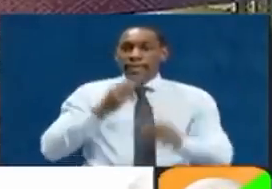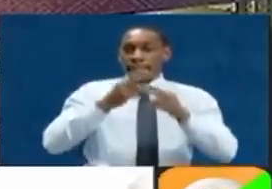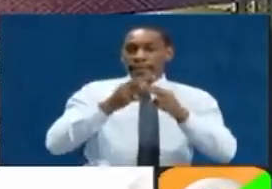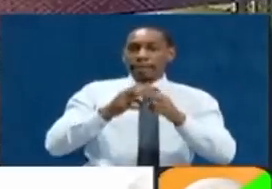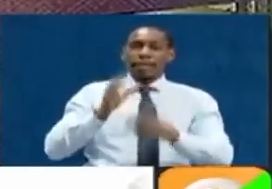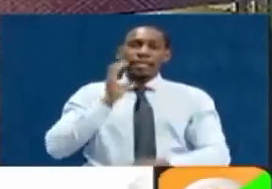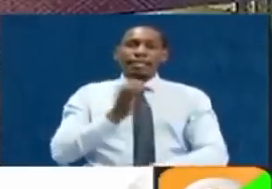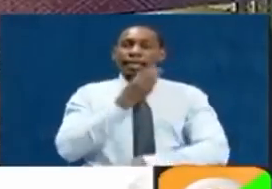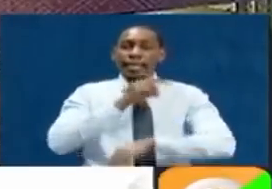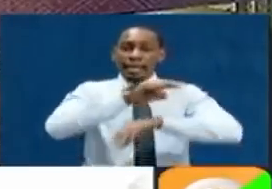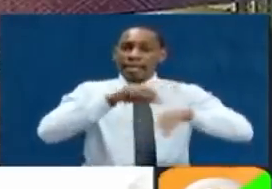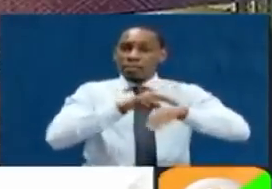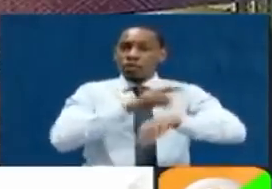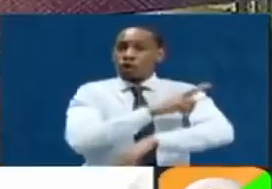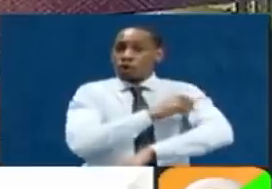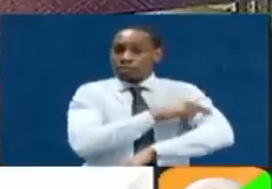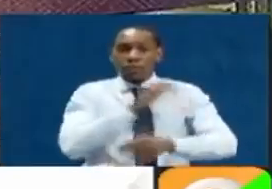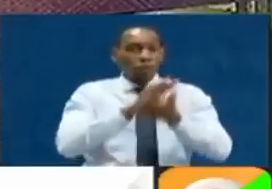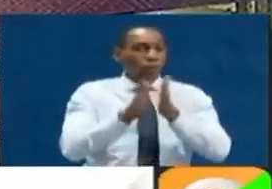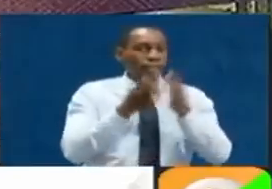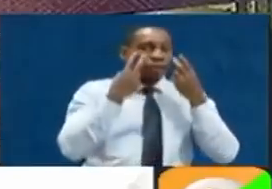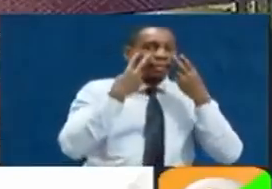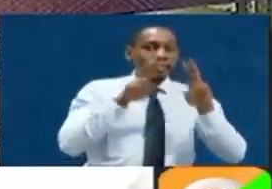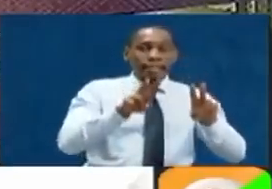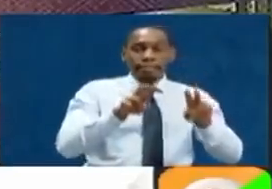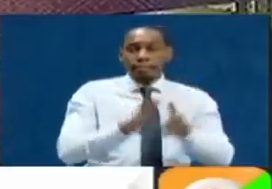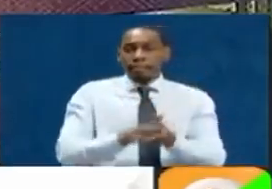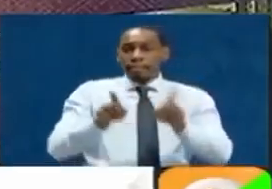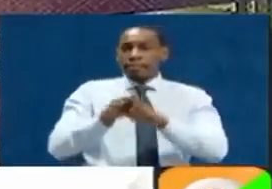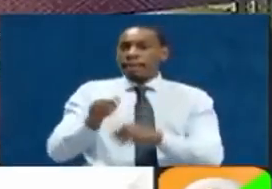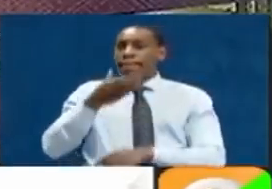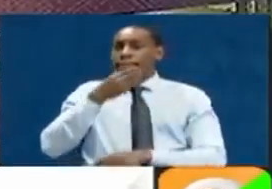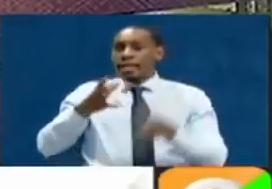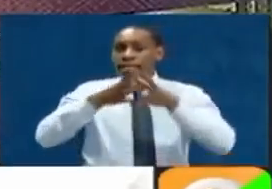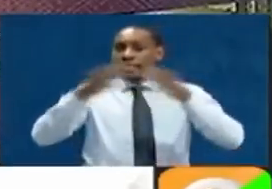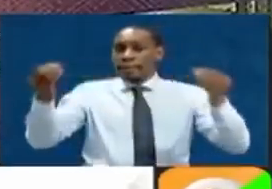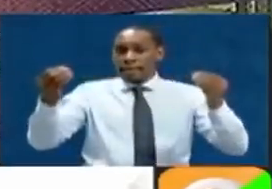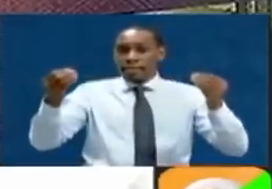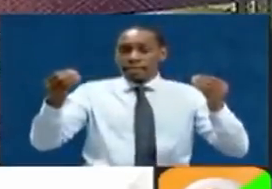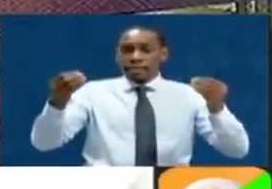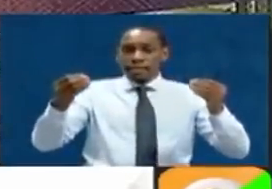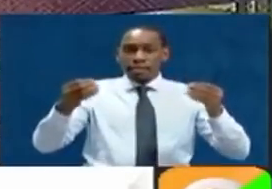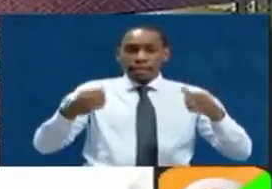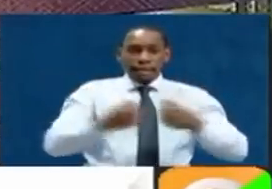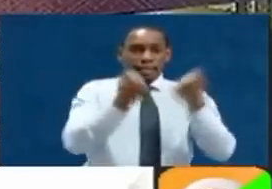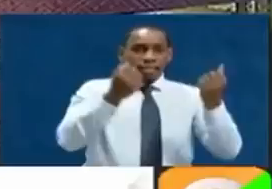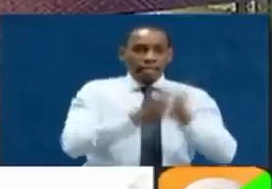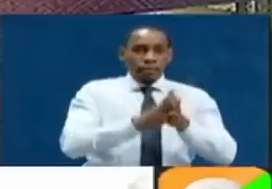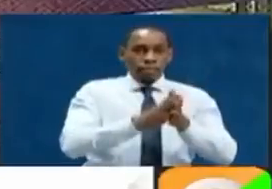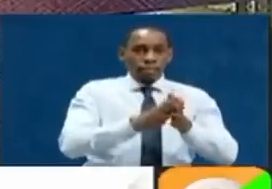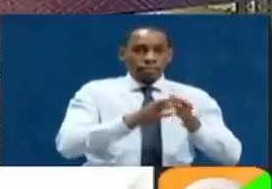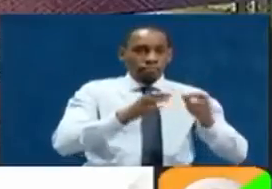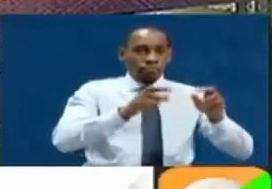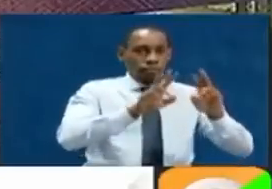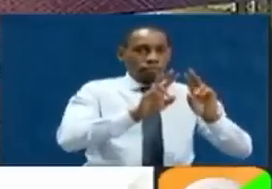the Kenyatta National Hospital, without being noticed? Well, Kamuyu went missing at the accident and emergency